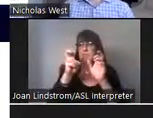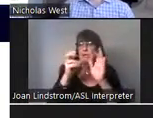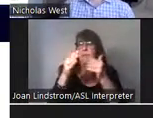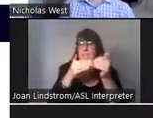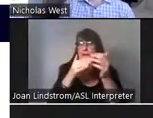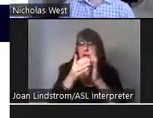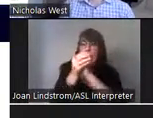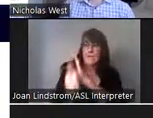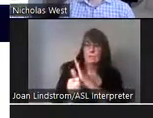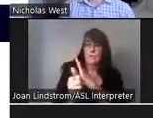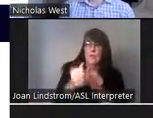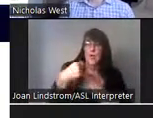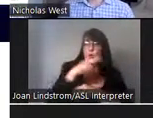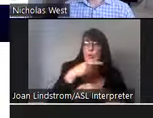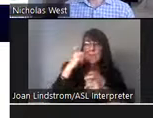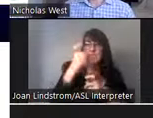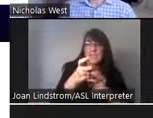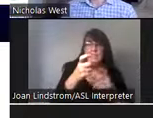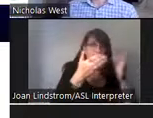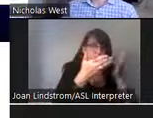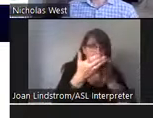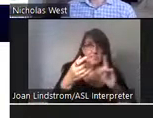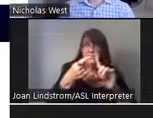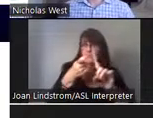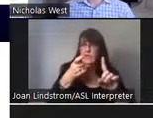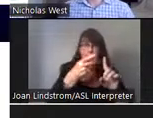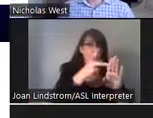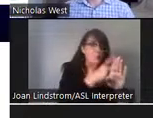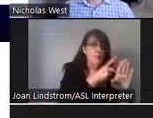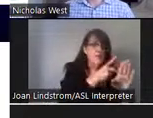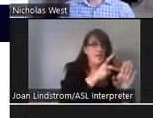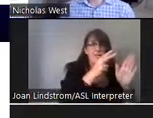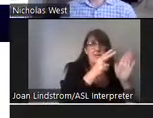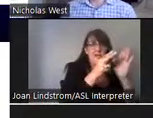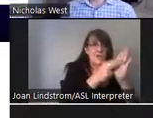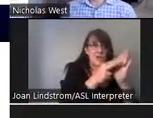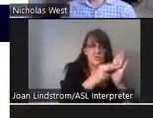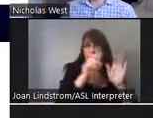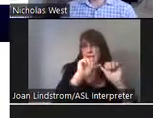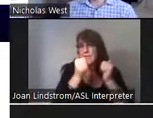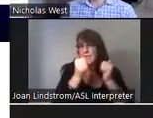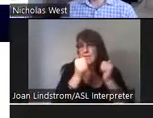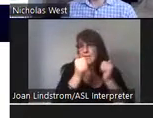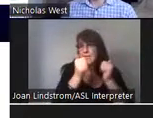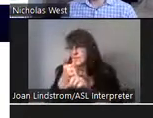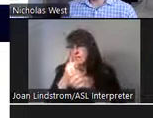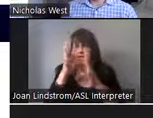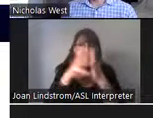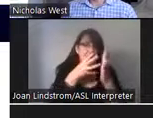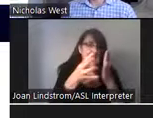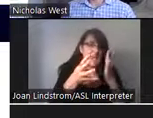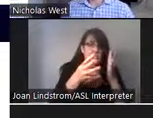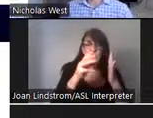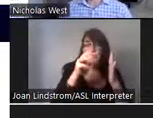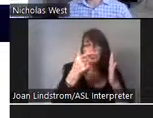We provide a gamut of acquisition services from pre-positioned contracts agencies can use on their own, schedules and the